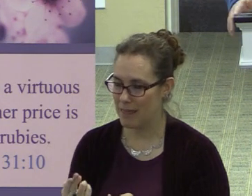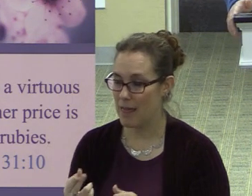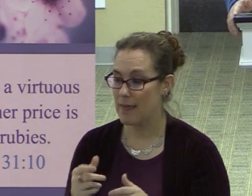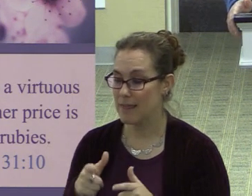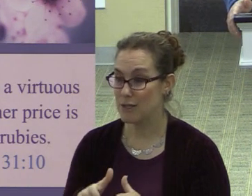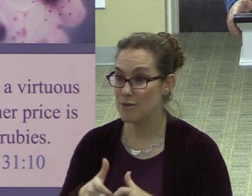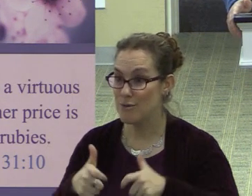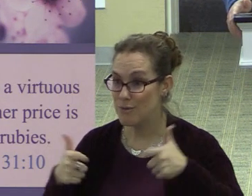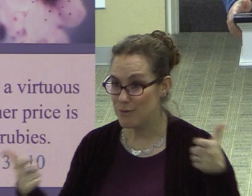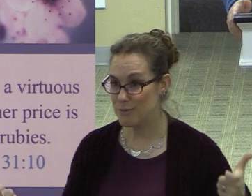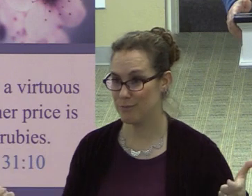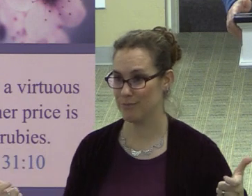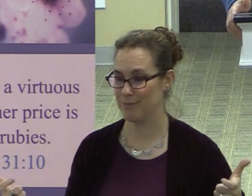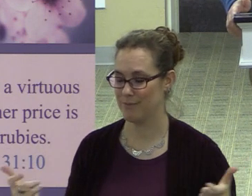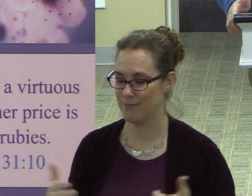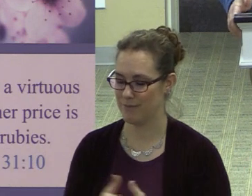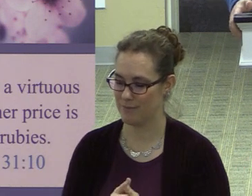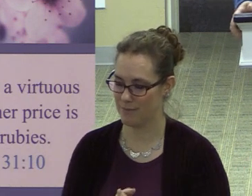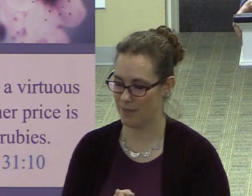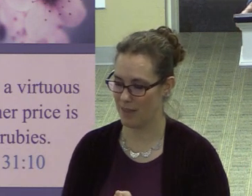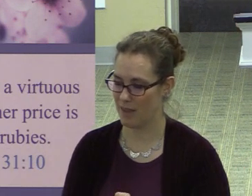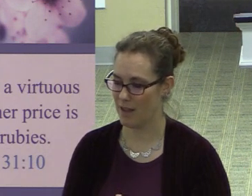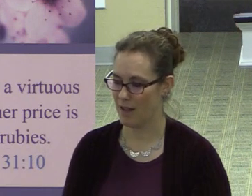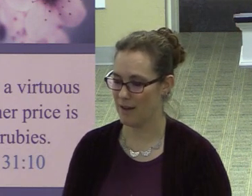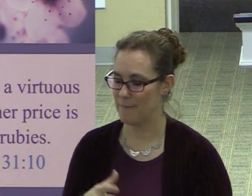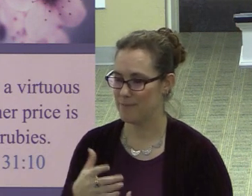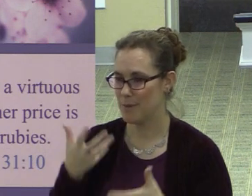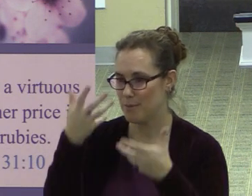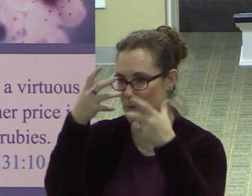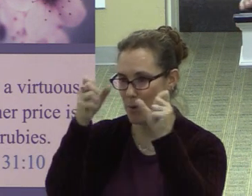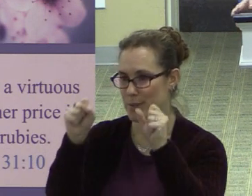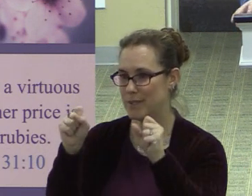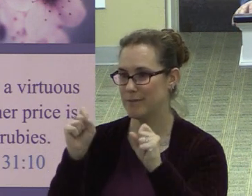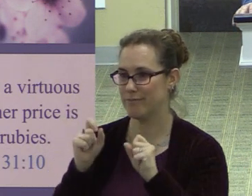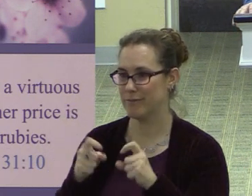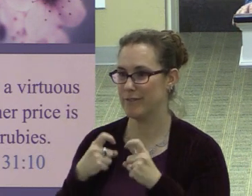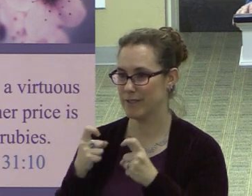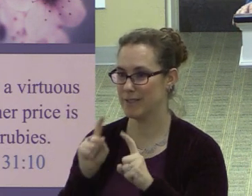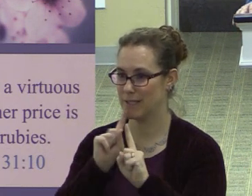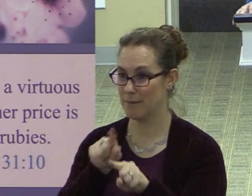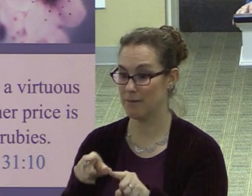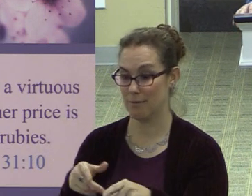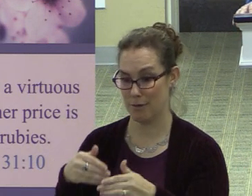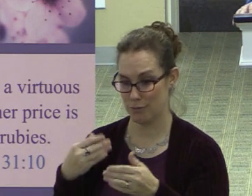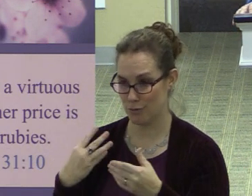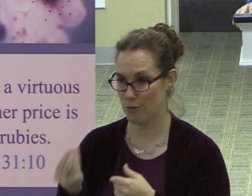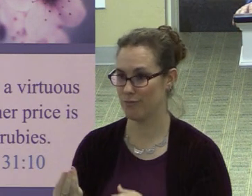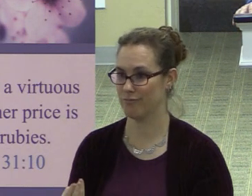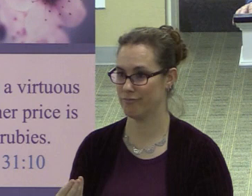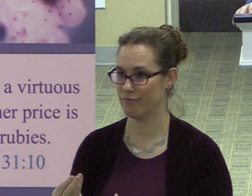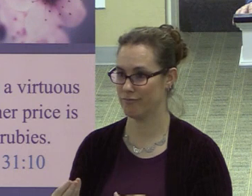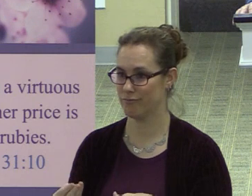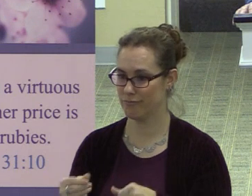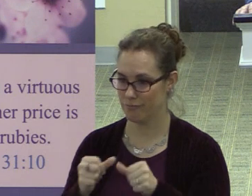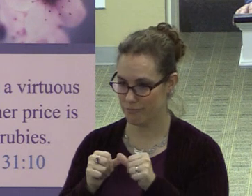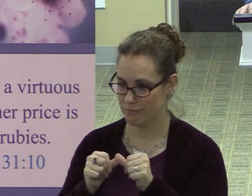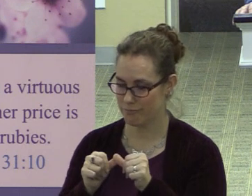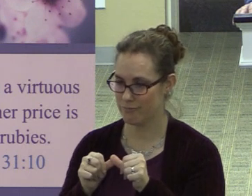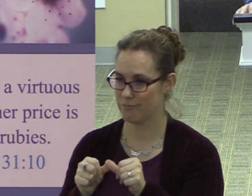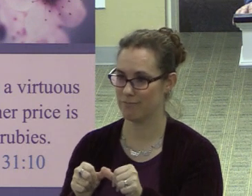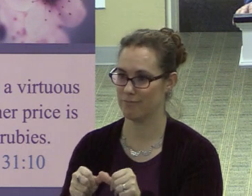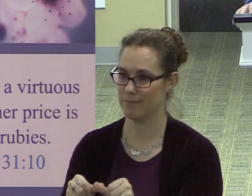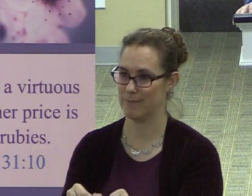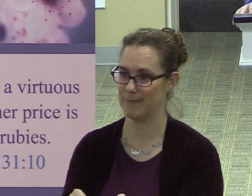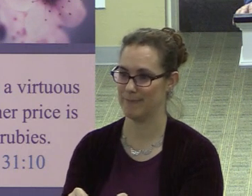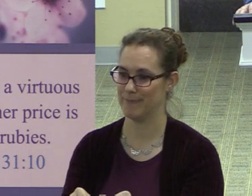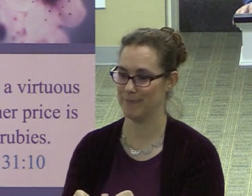huge. And then all of a sudden, Moses gives the command, let's go. We're crossing.